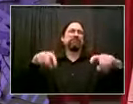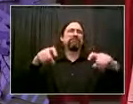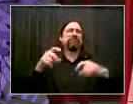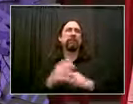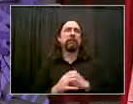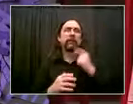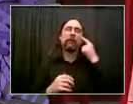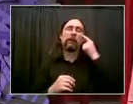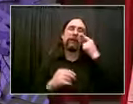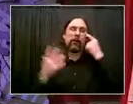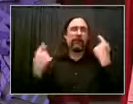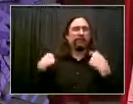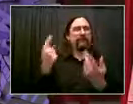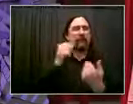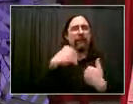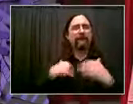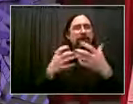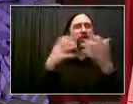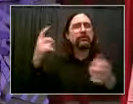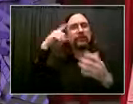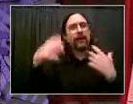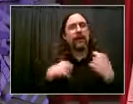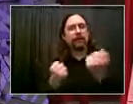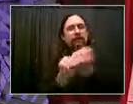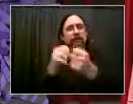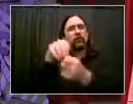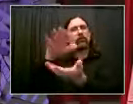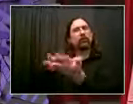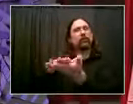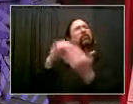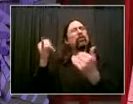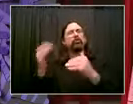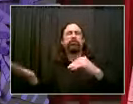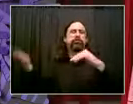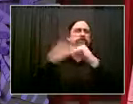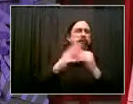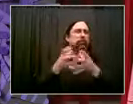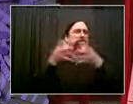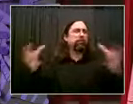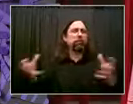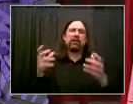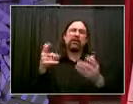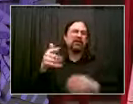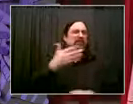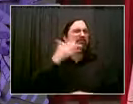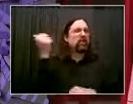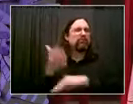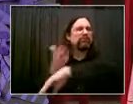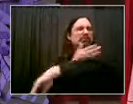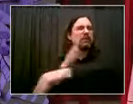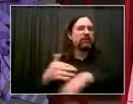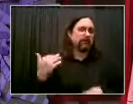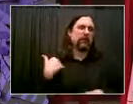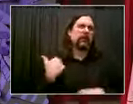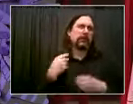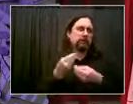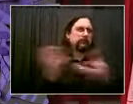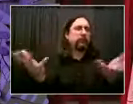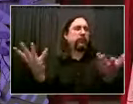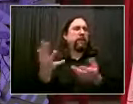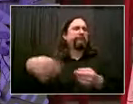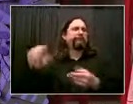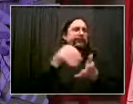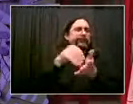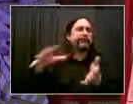answer questions. I'm currently in the midst of the 5-borough tour of family engagement forums to answer all of your questions. Please